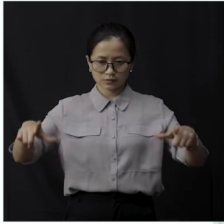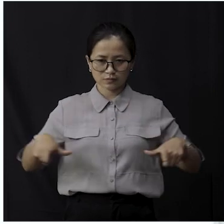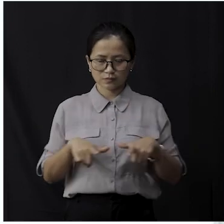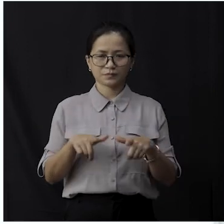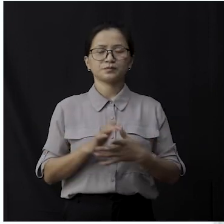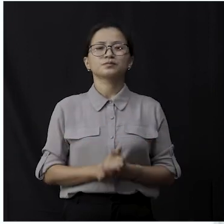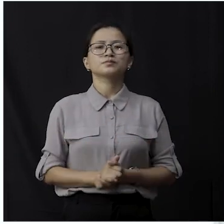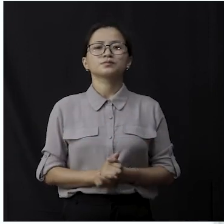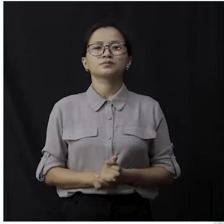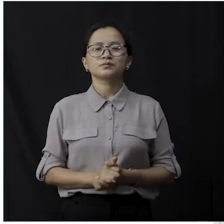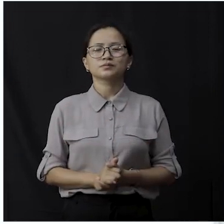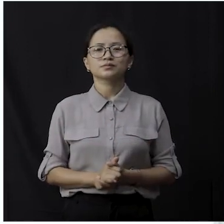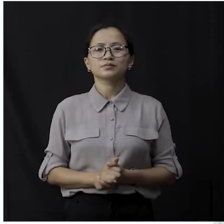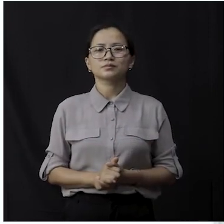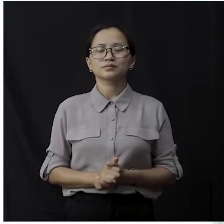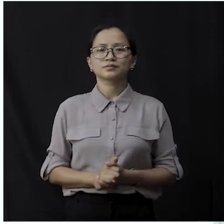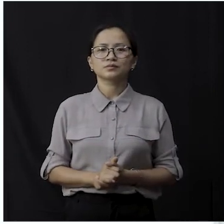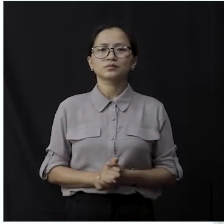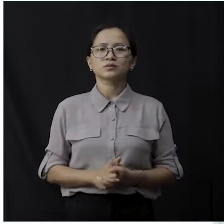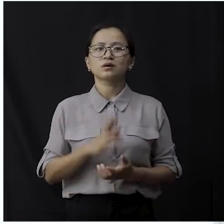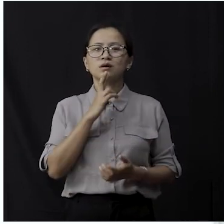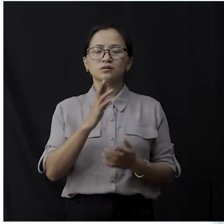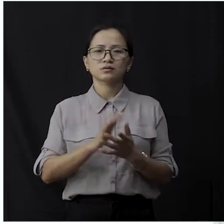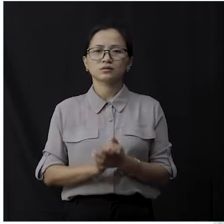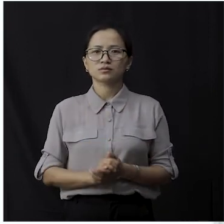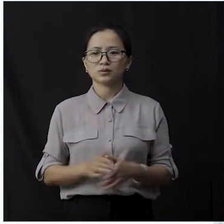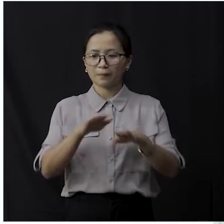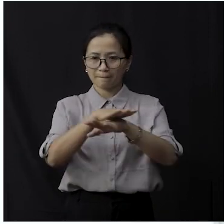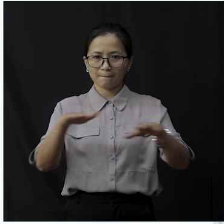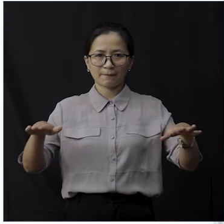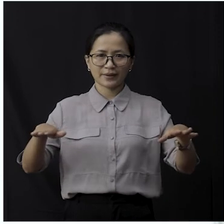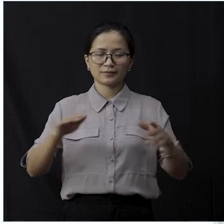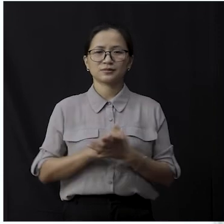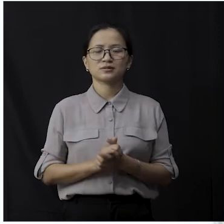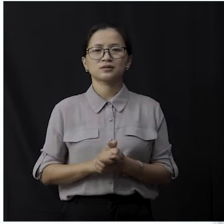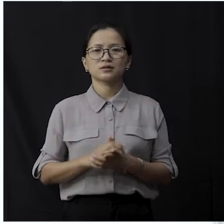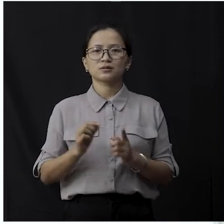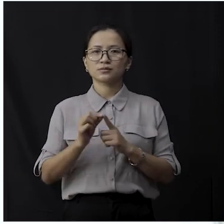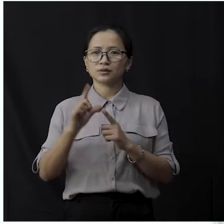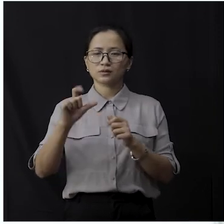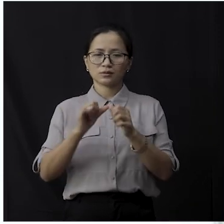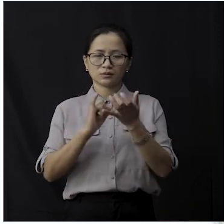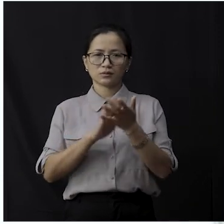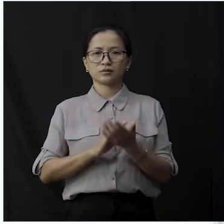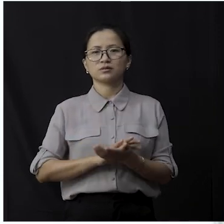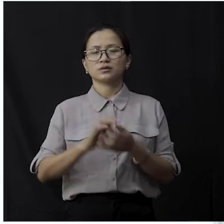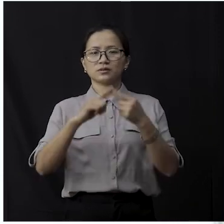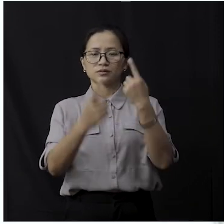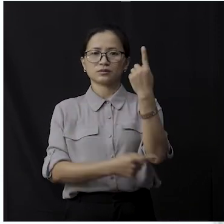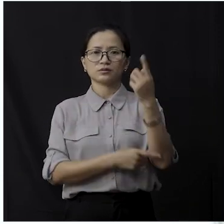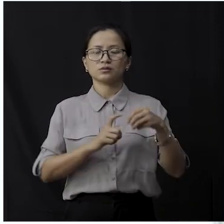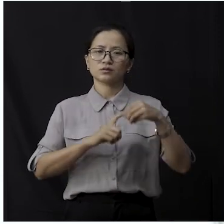Okay? The low flat lands are called plains. So that comes to the end of our